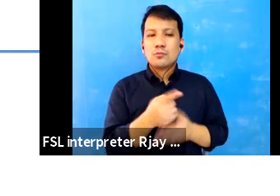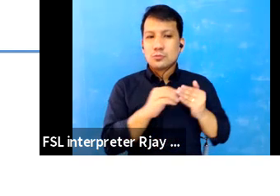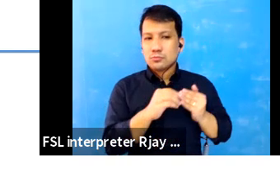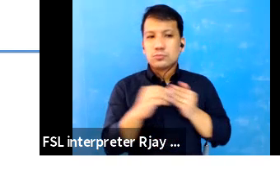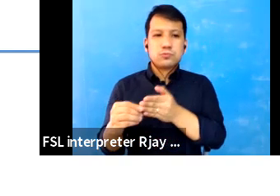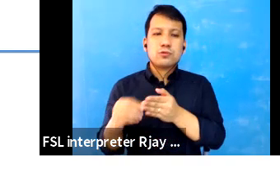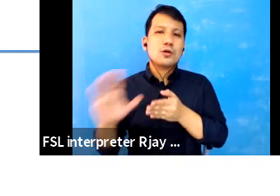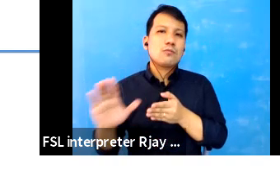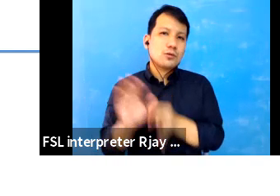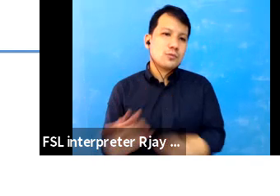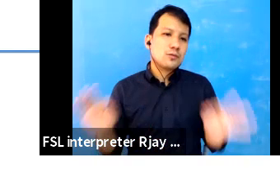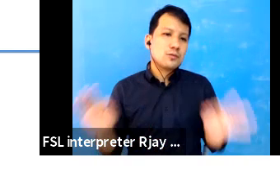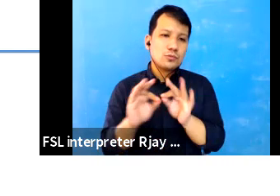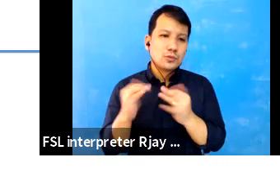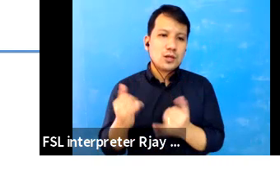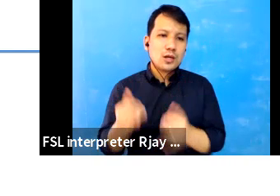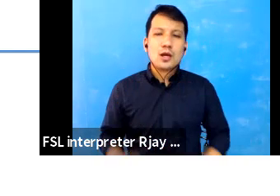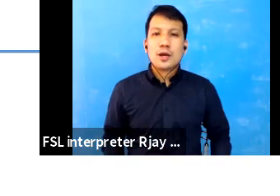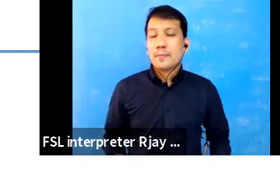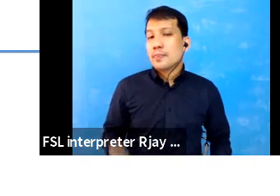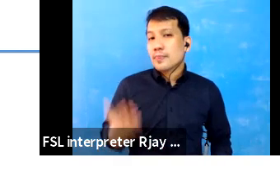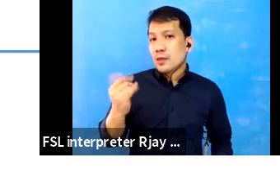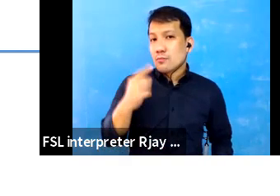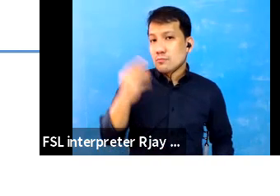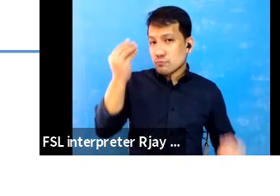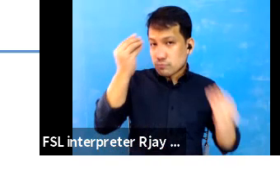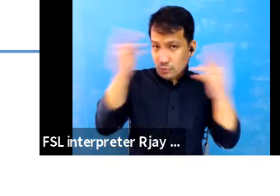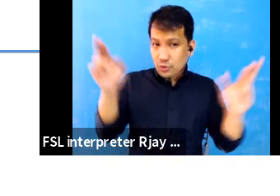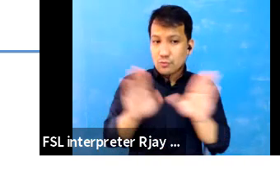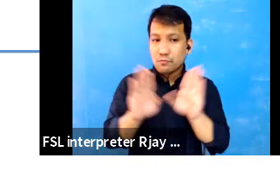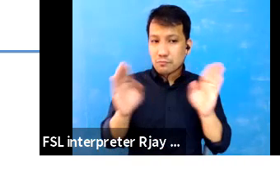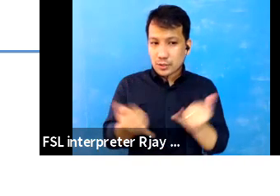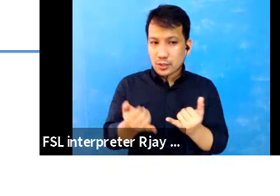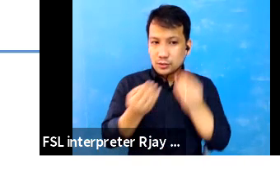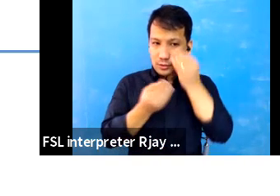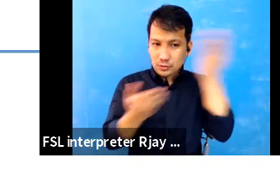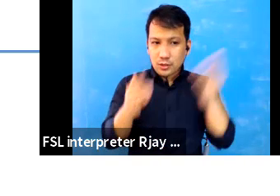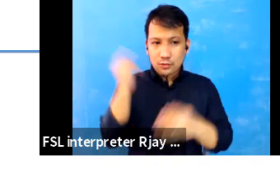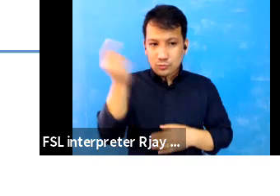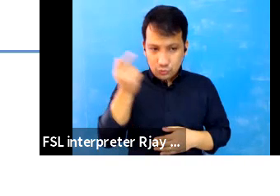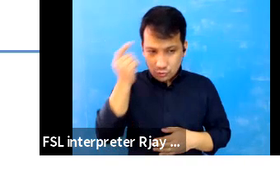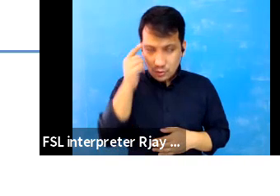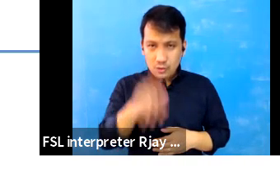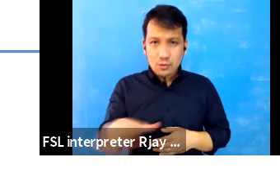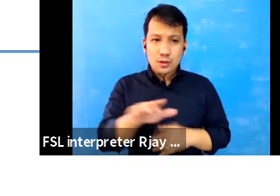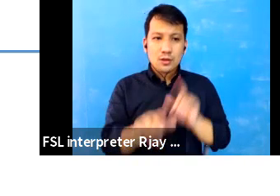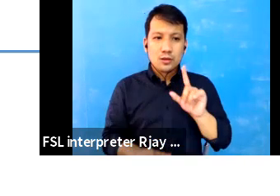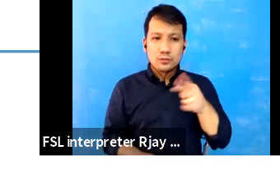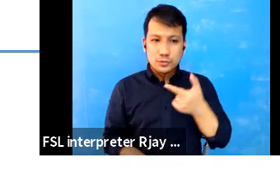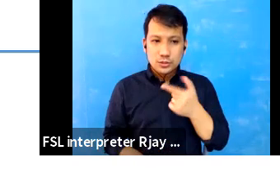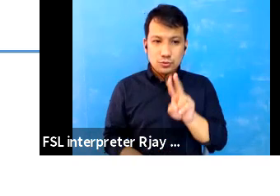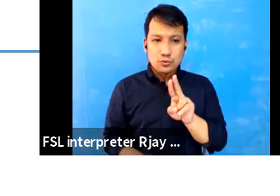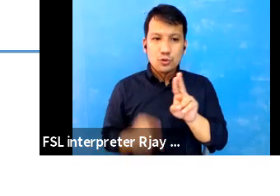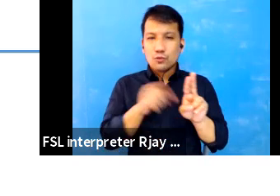leadership is very important. And therefore, our mayors, our barangay captain, our governors in the LGU should